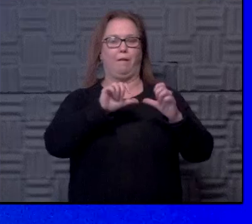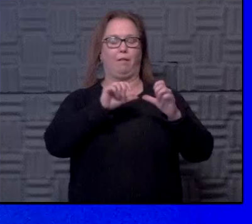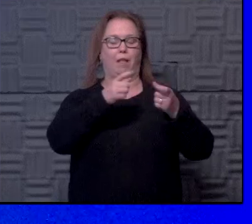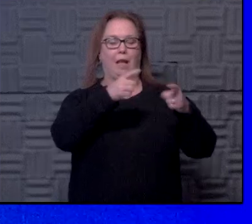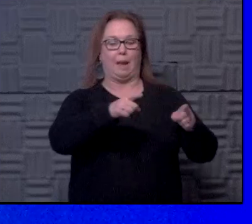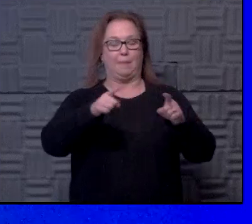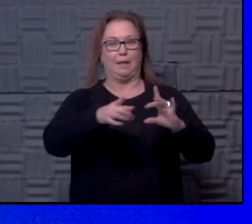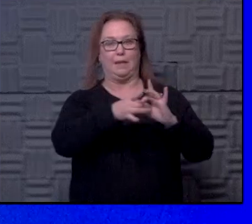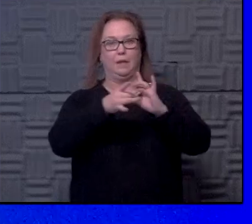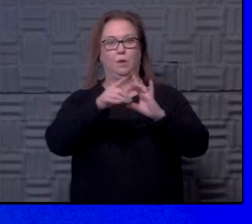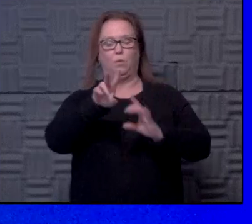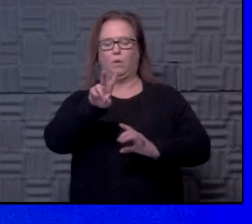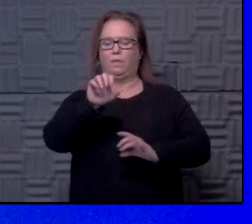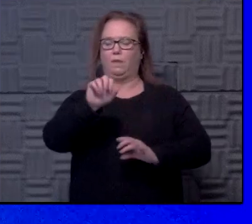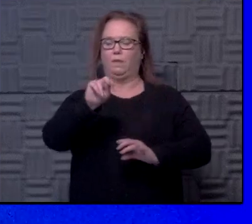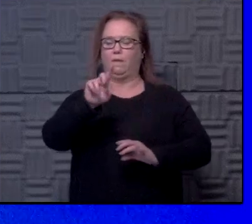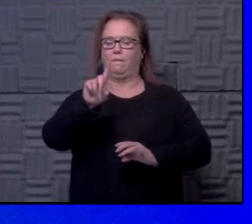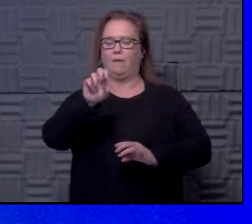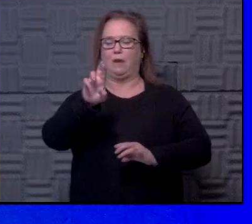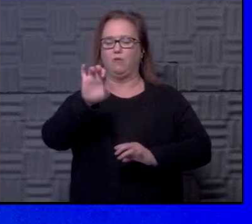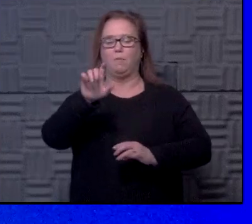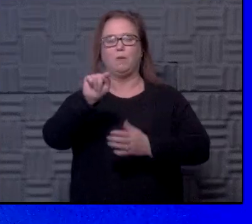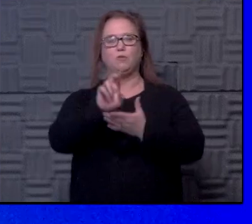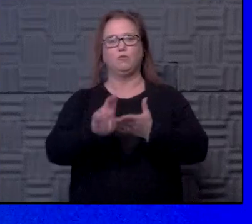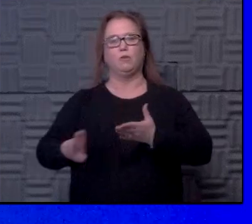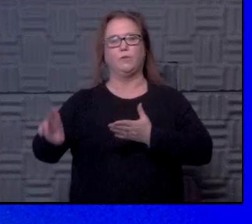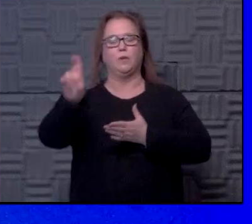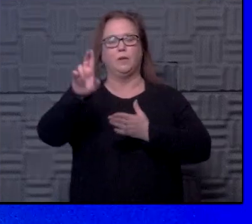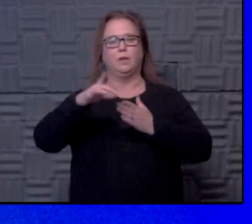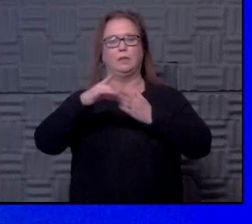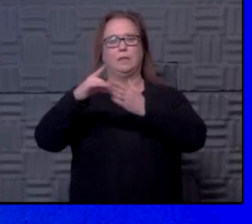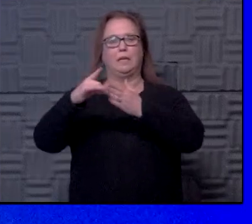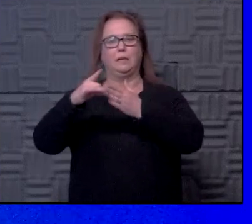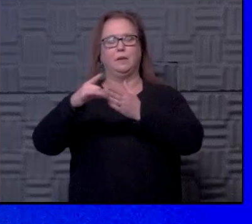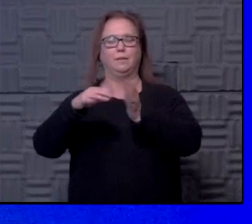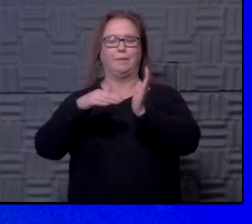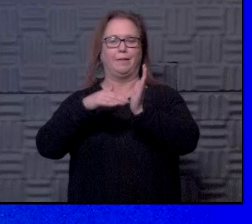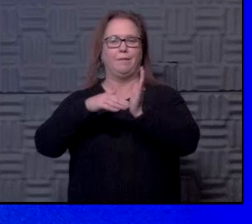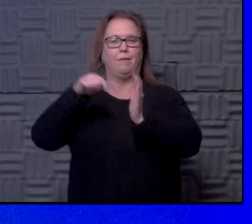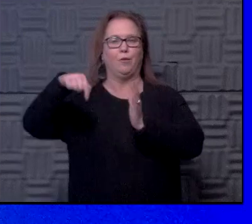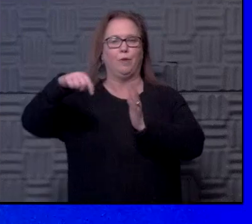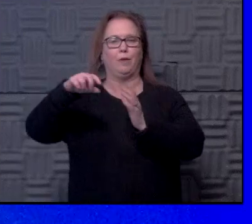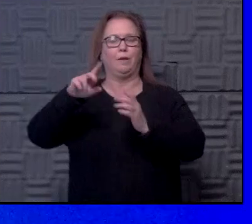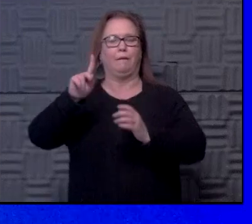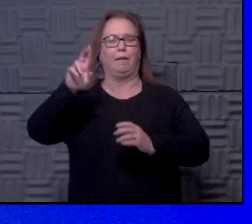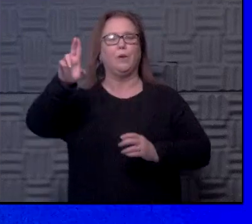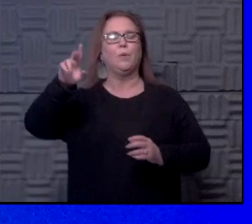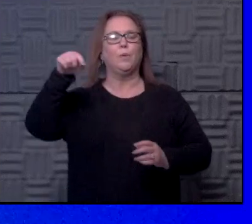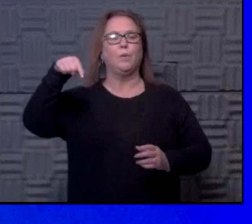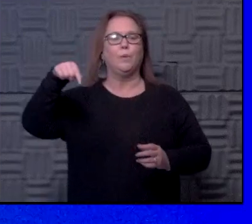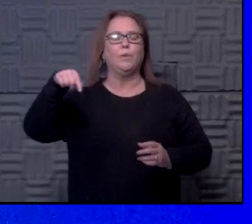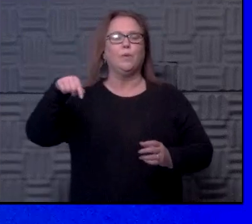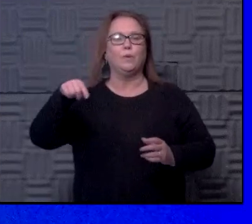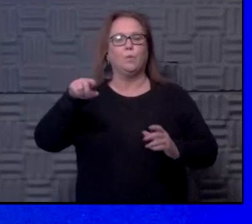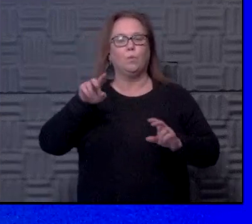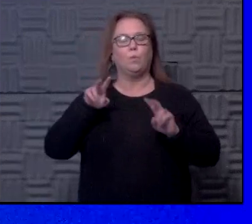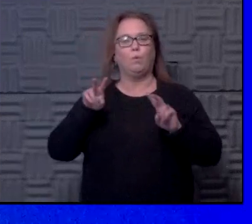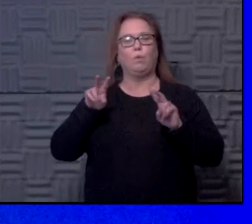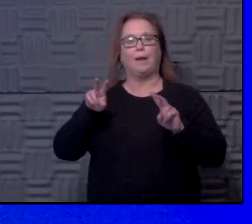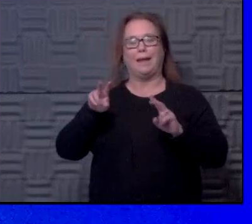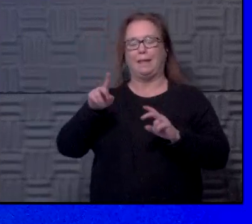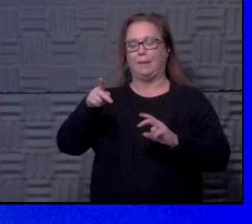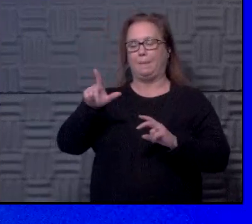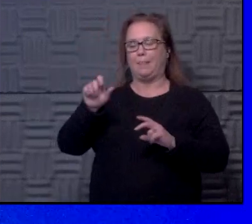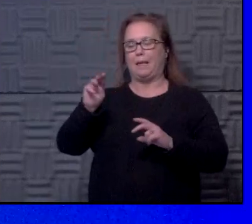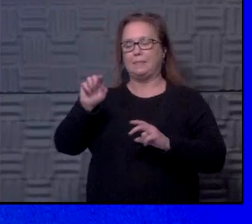in collaboration with Vanderbilt University. This is led by Dr. Ella Truni here at the hospital, that we are looking at